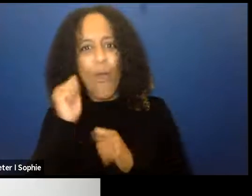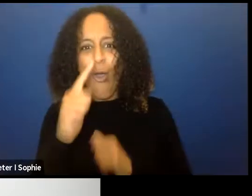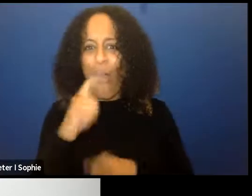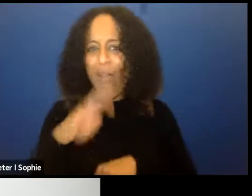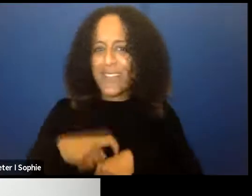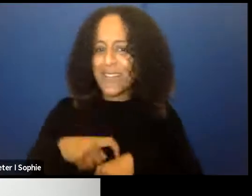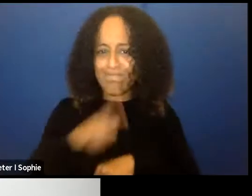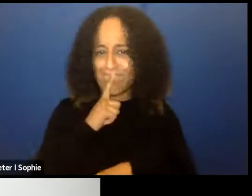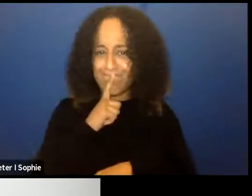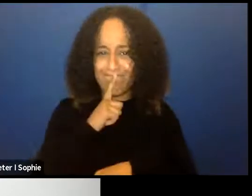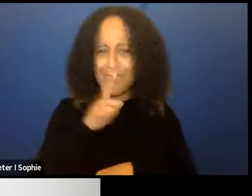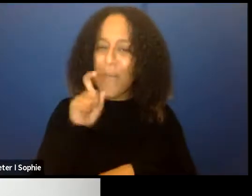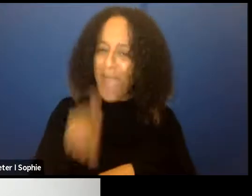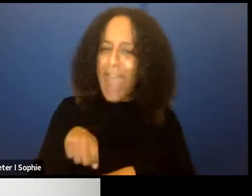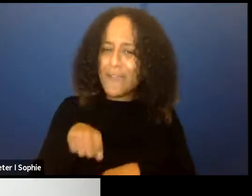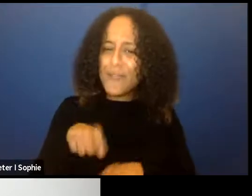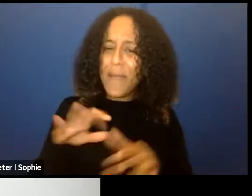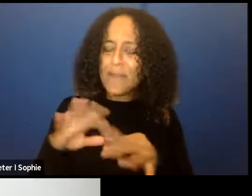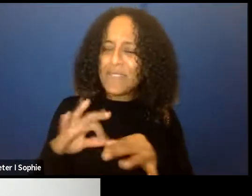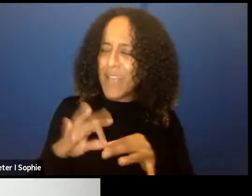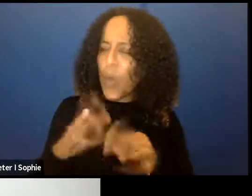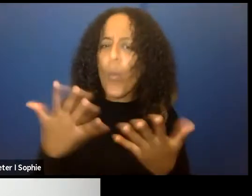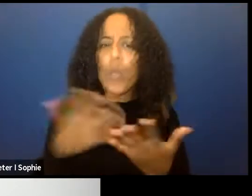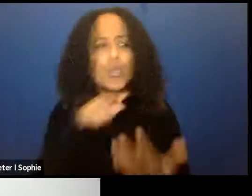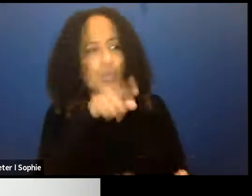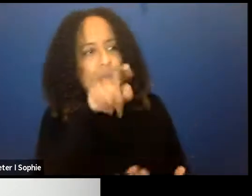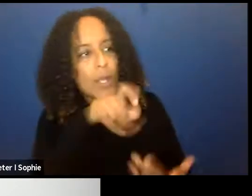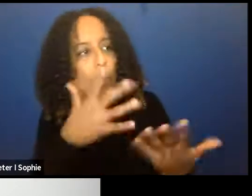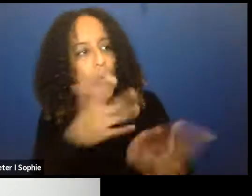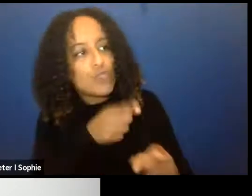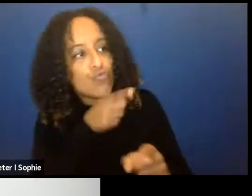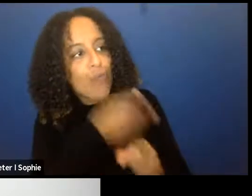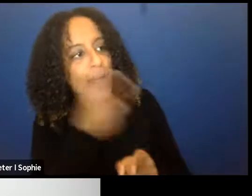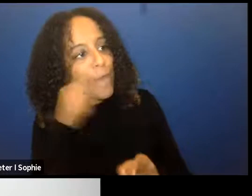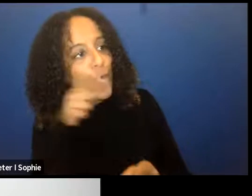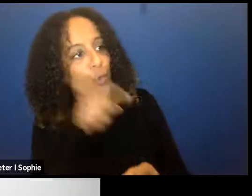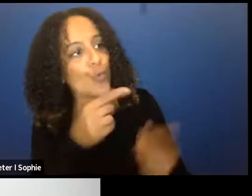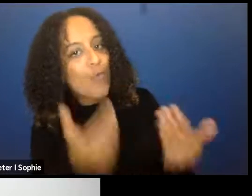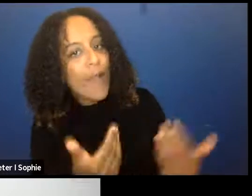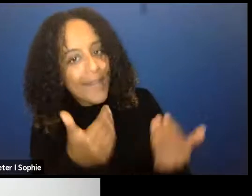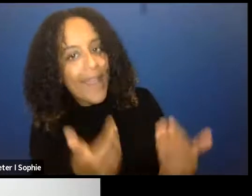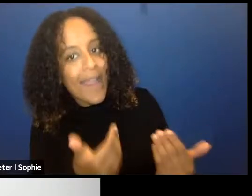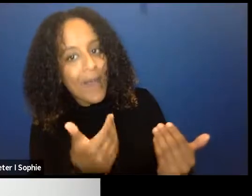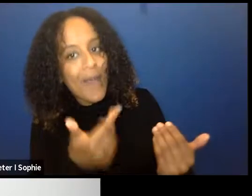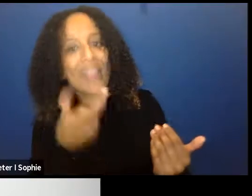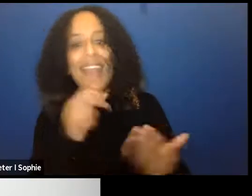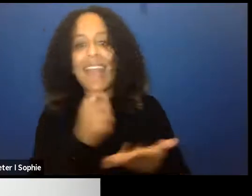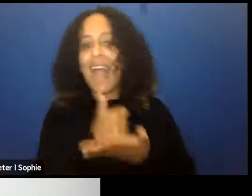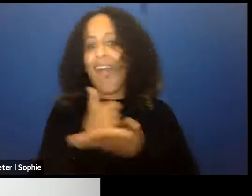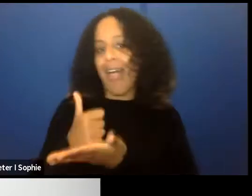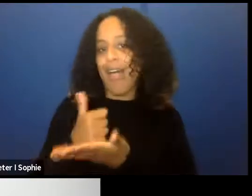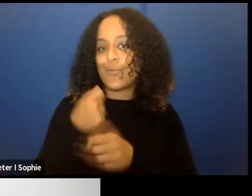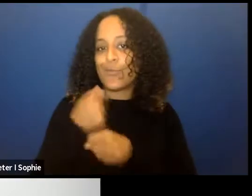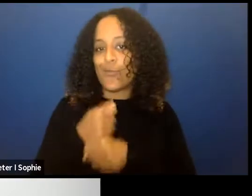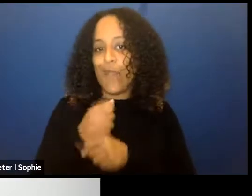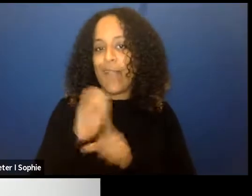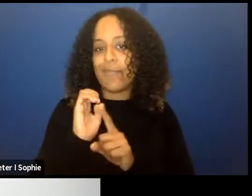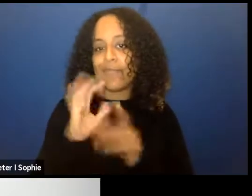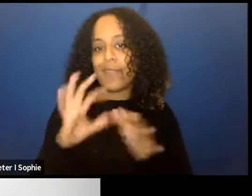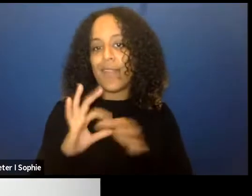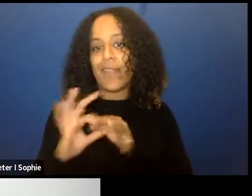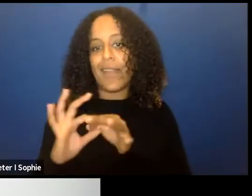got to be able to say, what do you need? What's right for you right now? And then help to create those